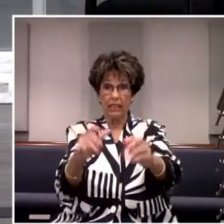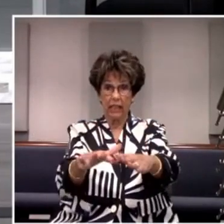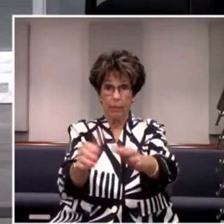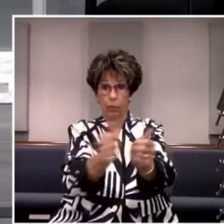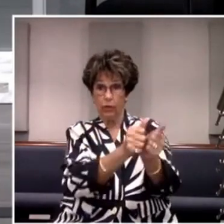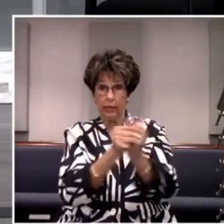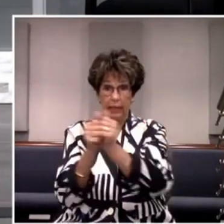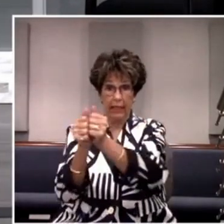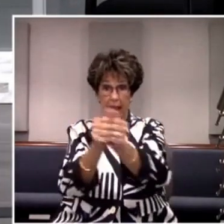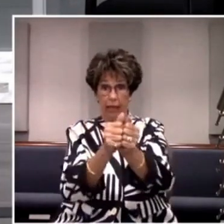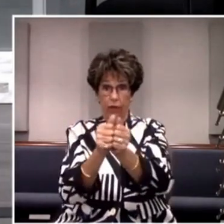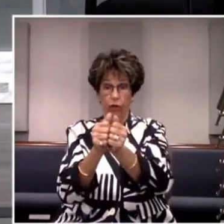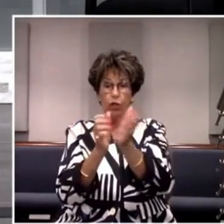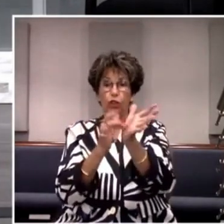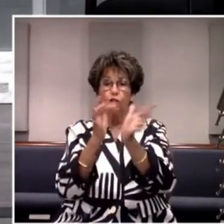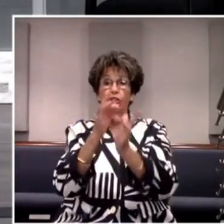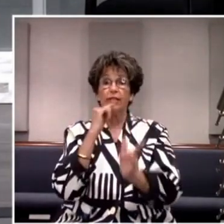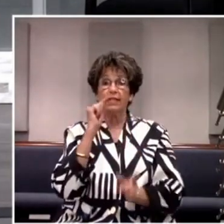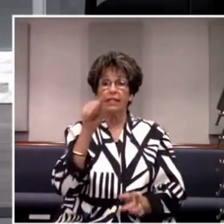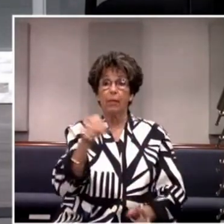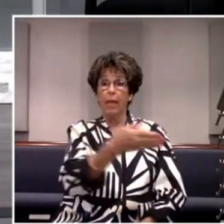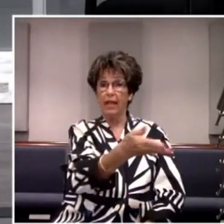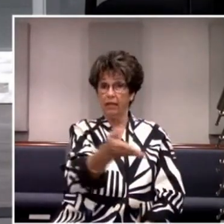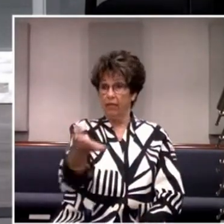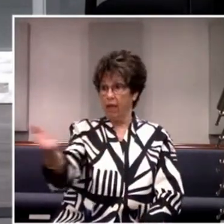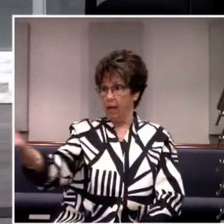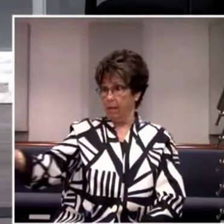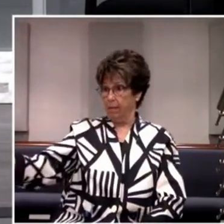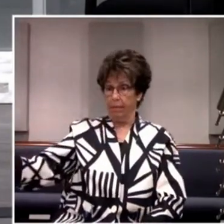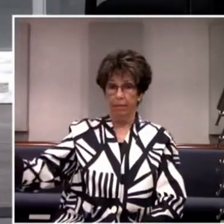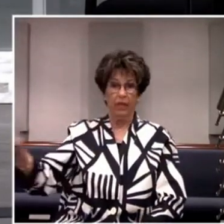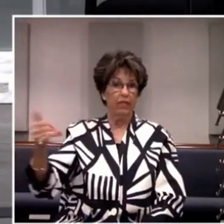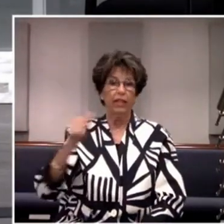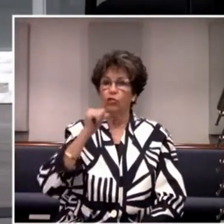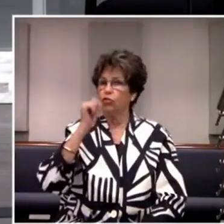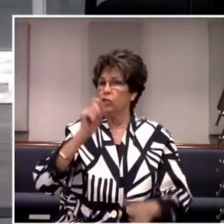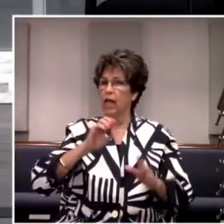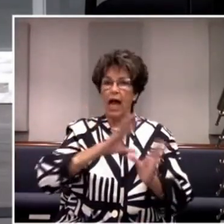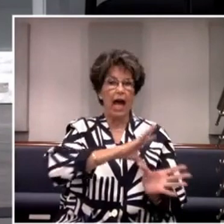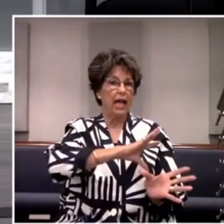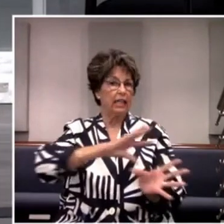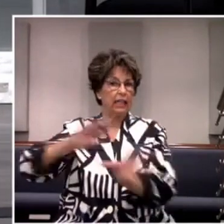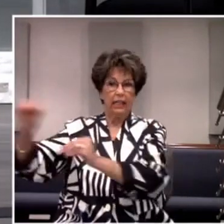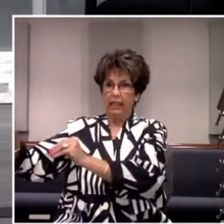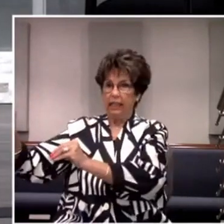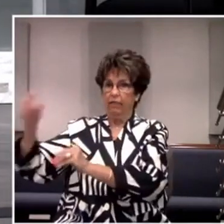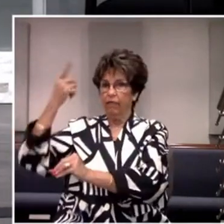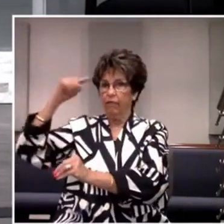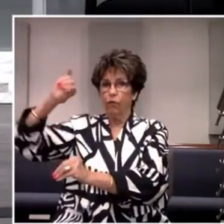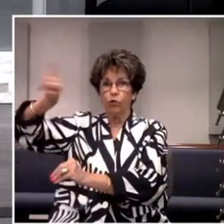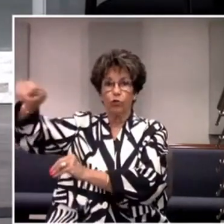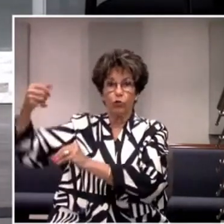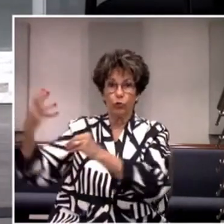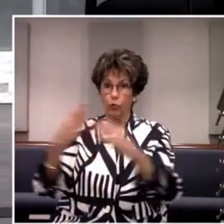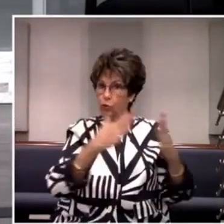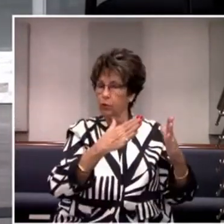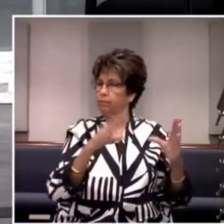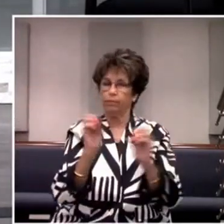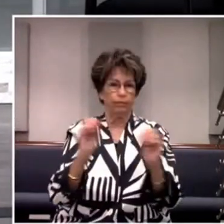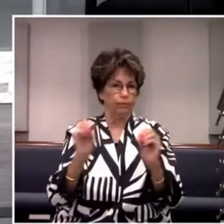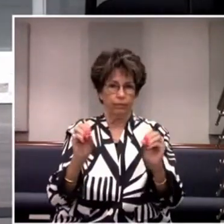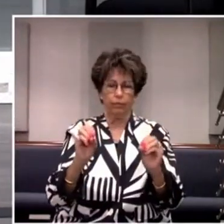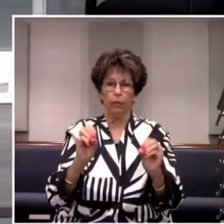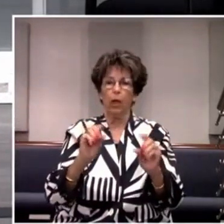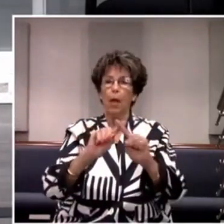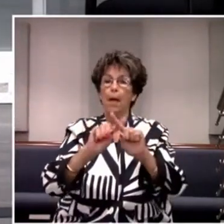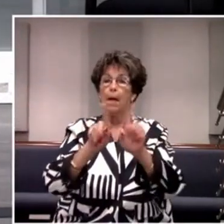commanded them, these were his disciples, that they should not depart from Jerusalem, but wait for the promise of the